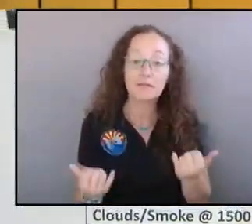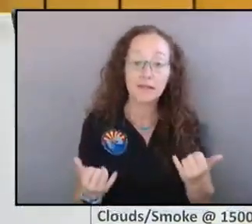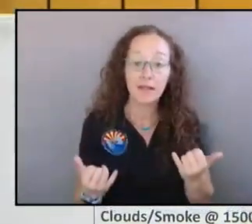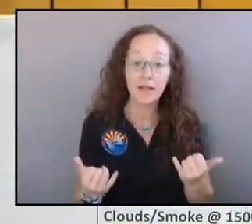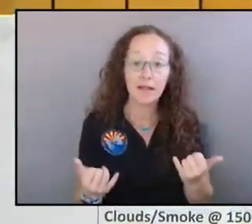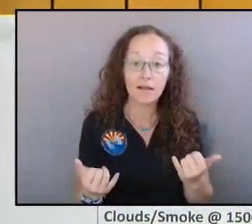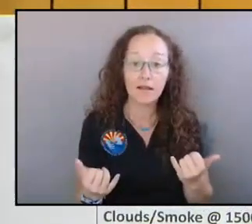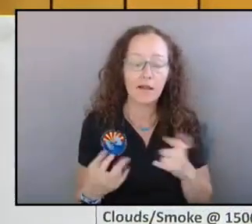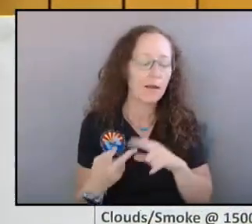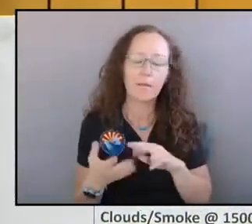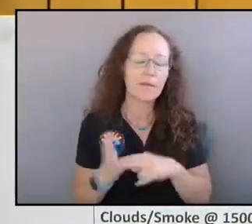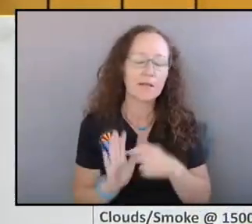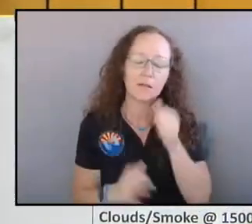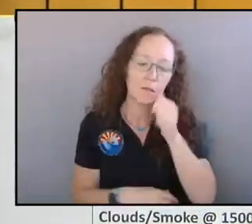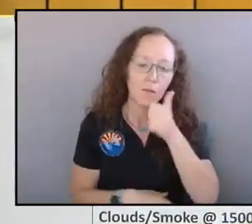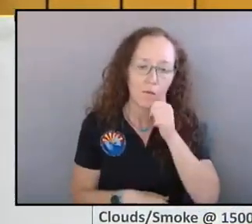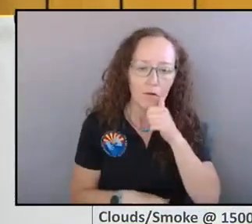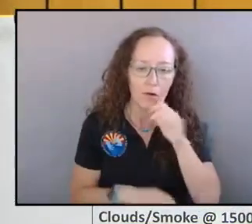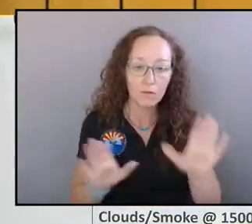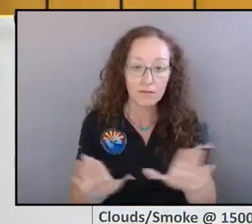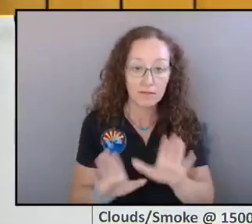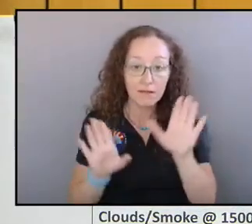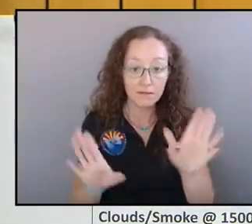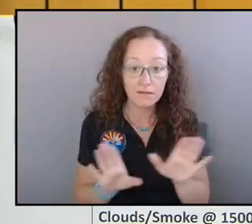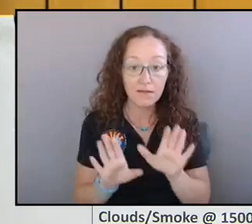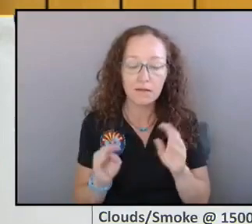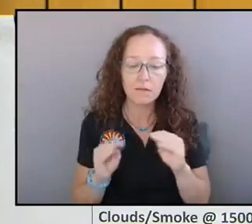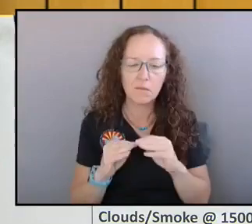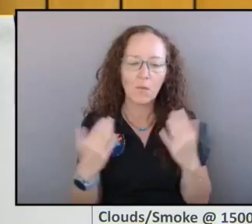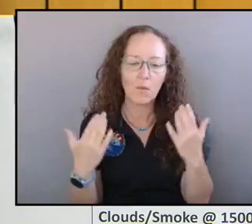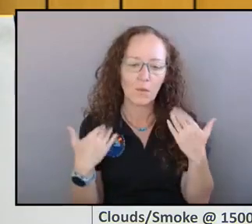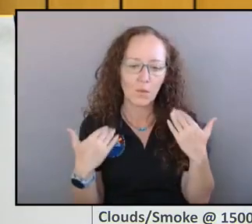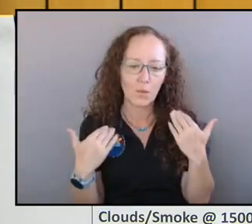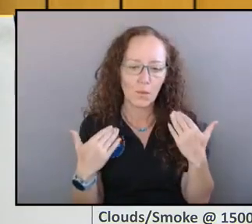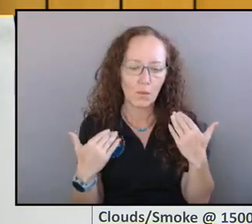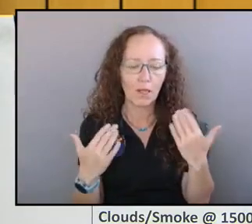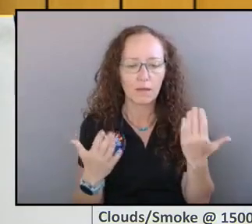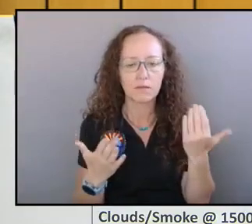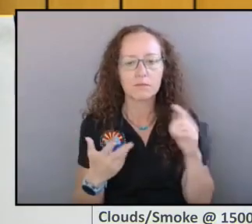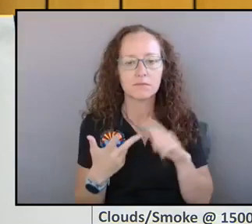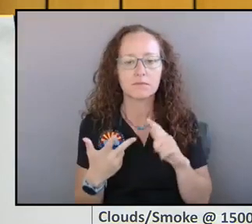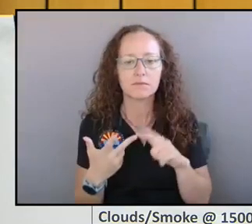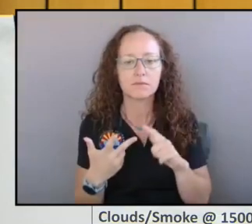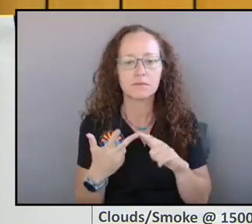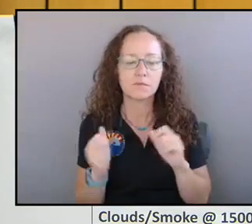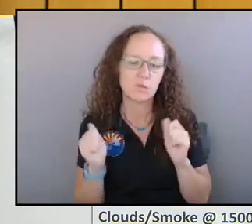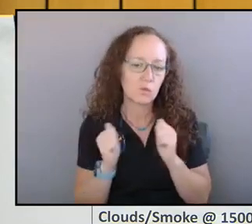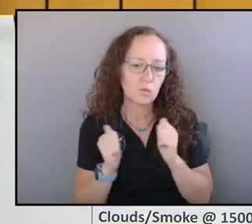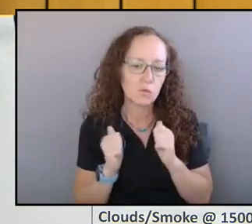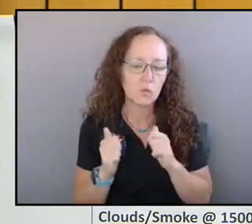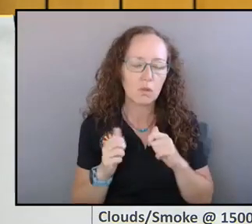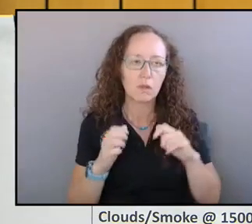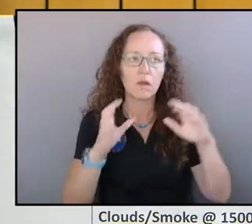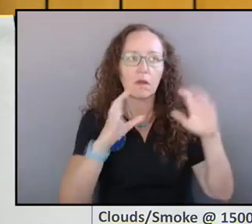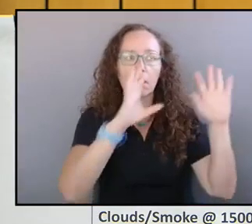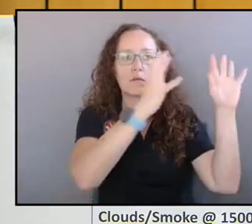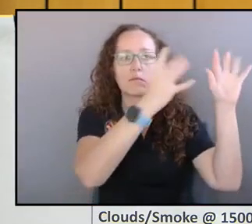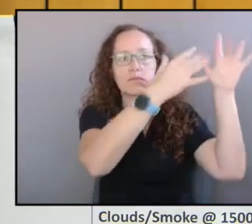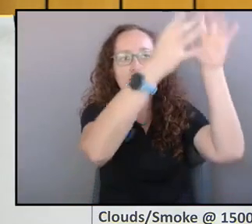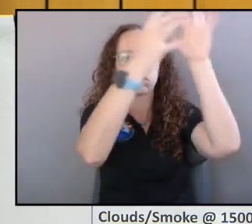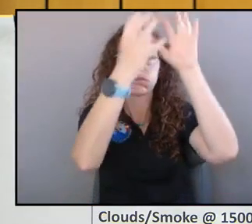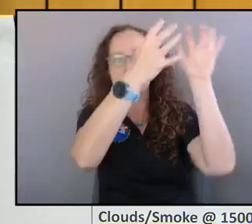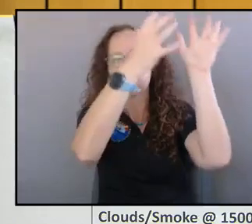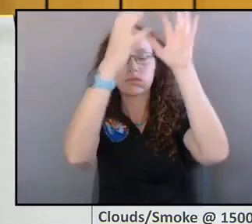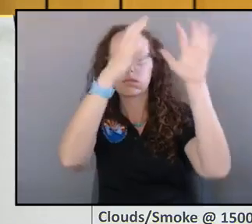mean, Sunday, we're going to be a little cooler again. Cloud cover's coming in. That really moderates the fire behavior. And